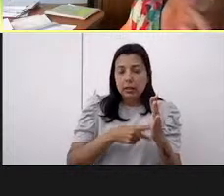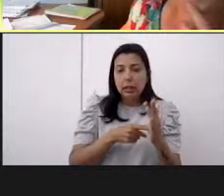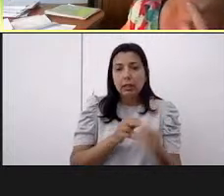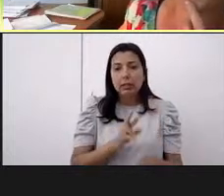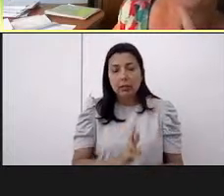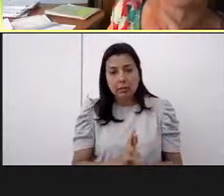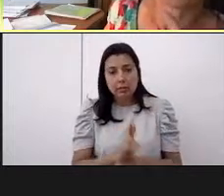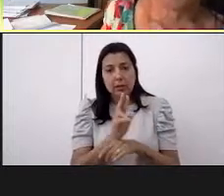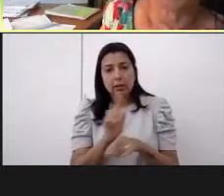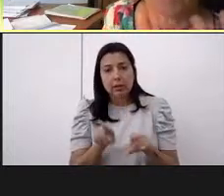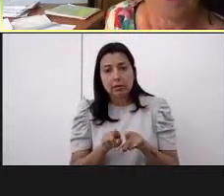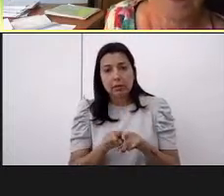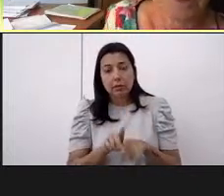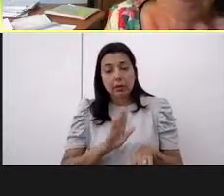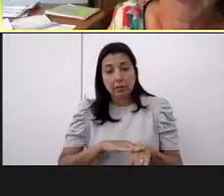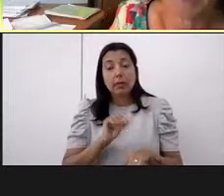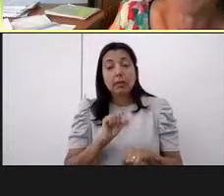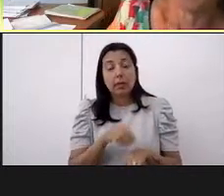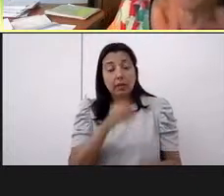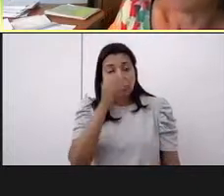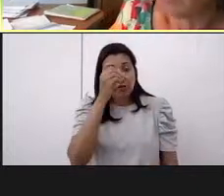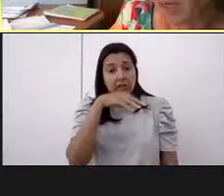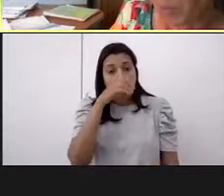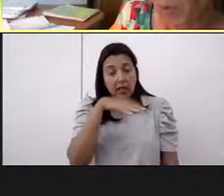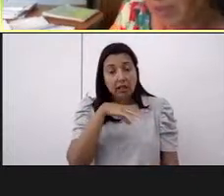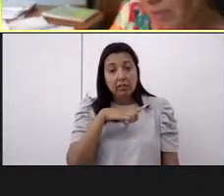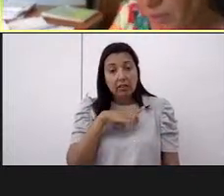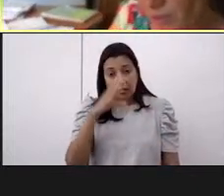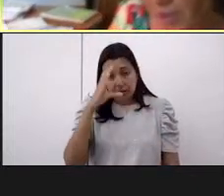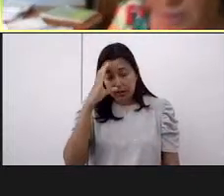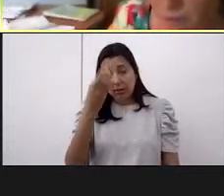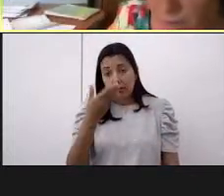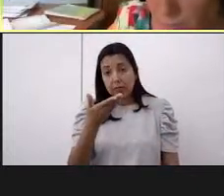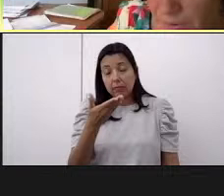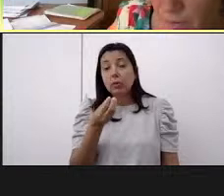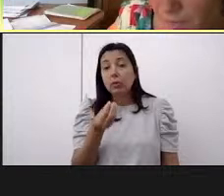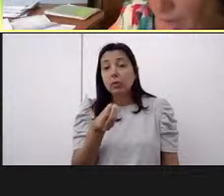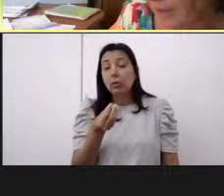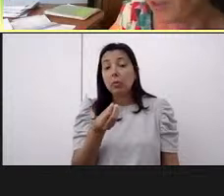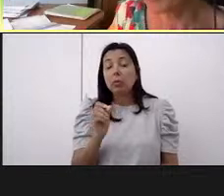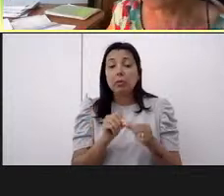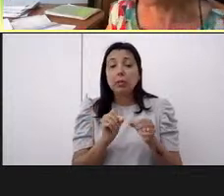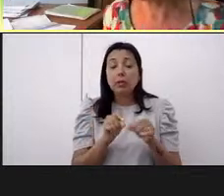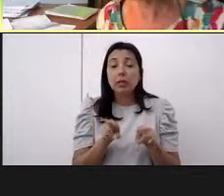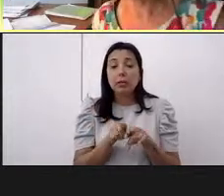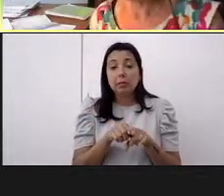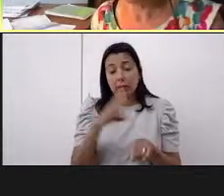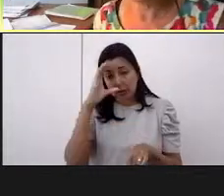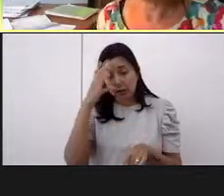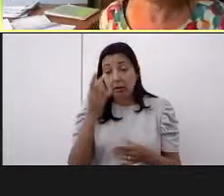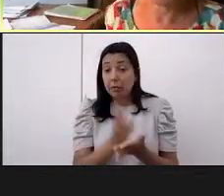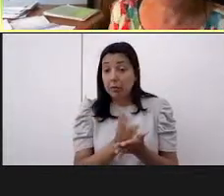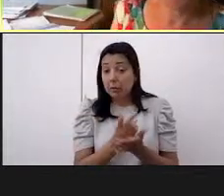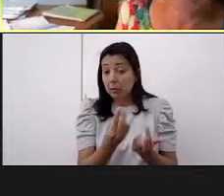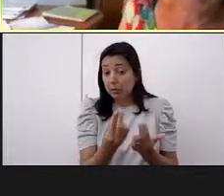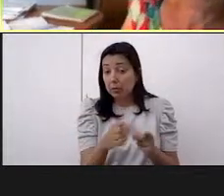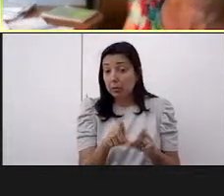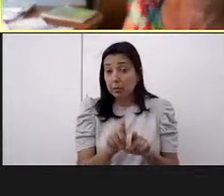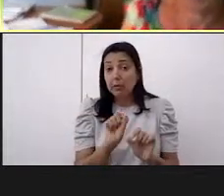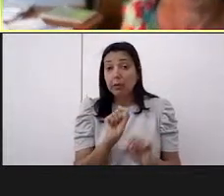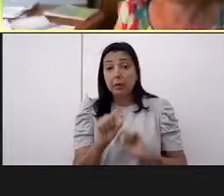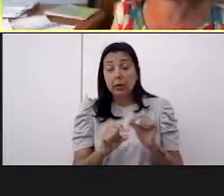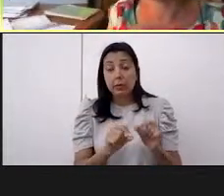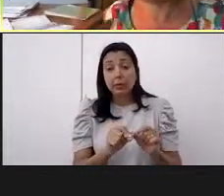decision taking or decision making. Same with civil society, a little bit of NGO, social movement may try